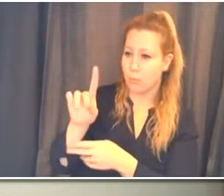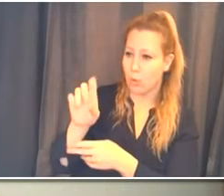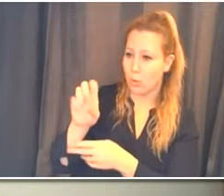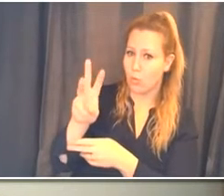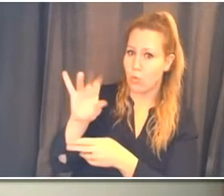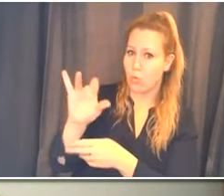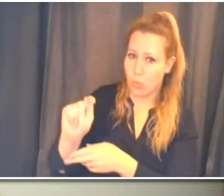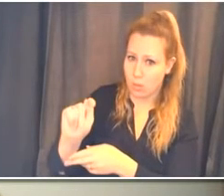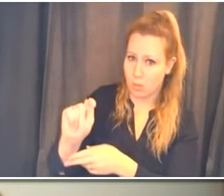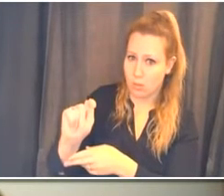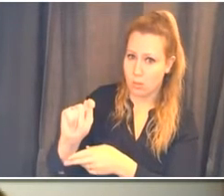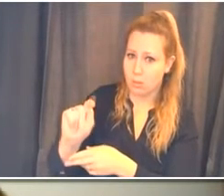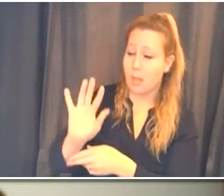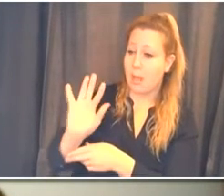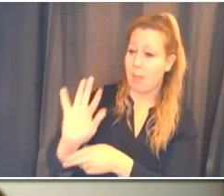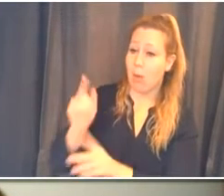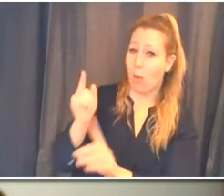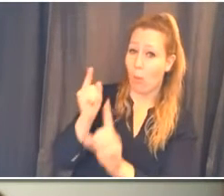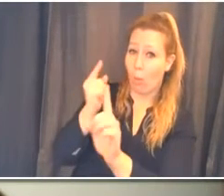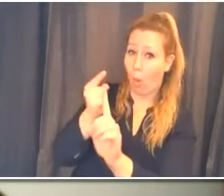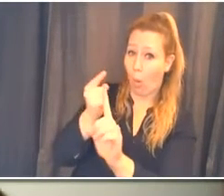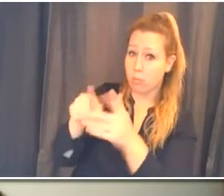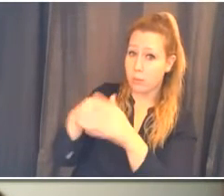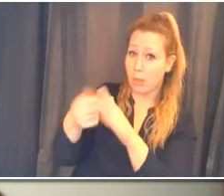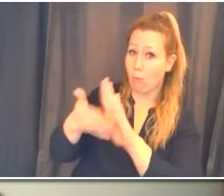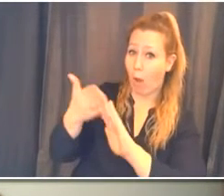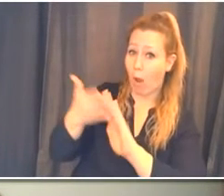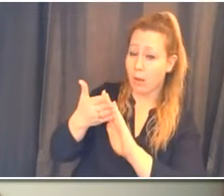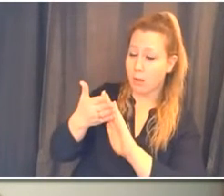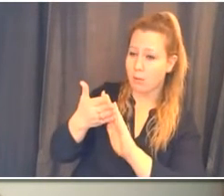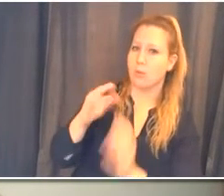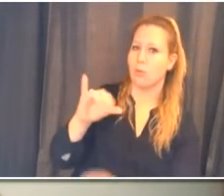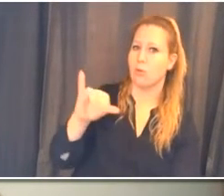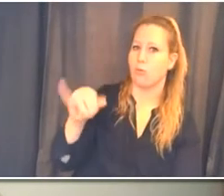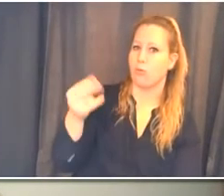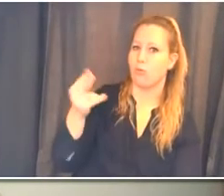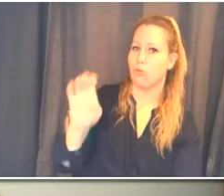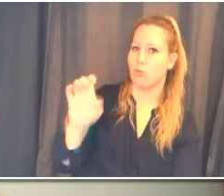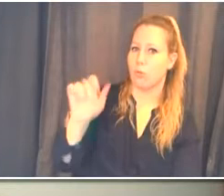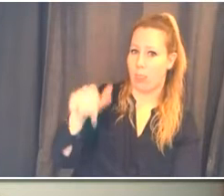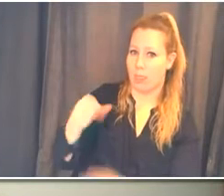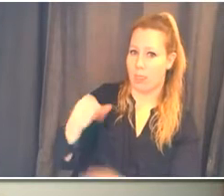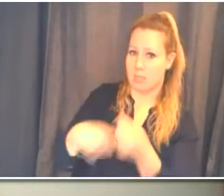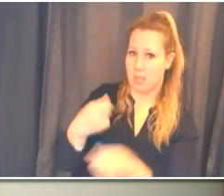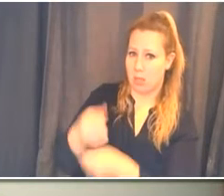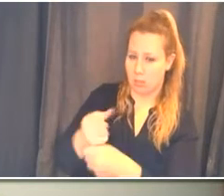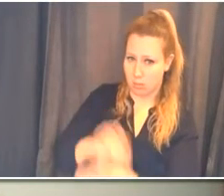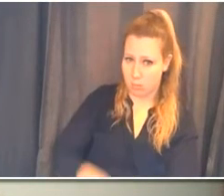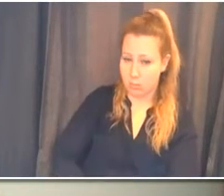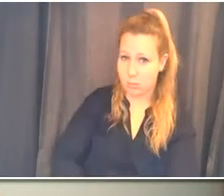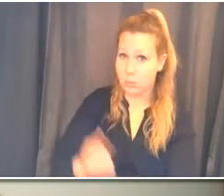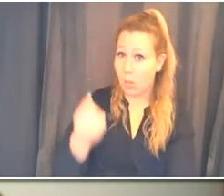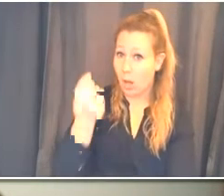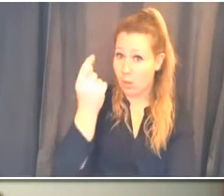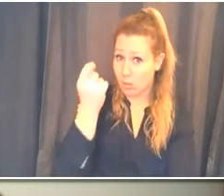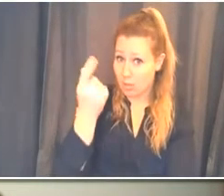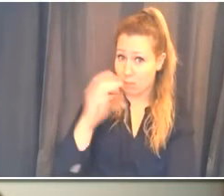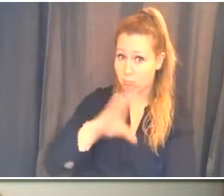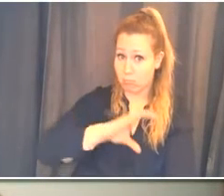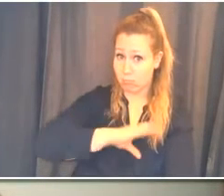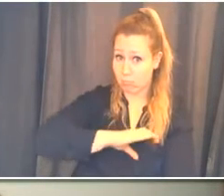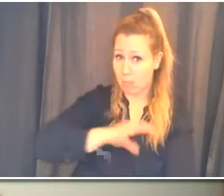system but we're we're certainly doing our part because there's a certain level of training that goes on for for the